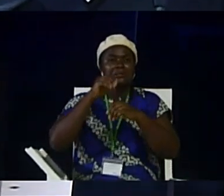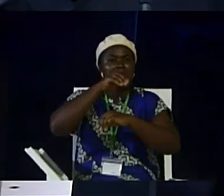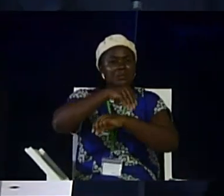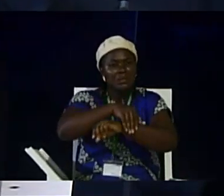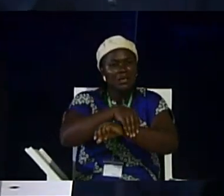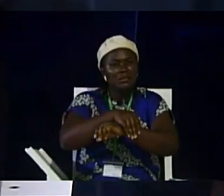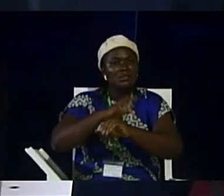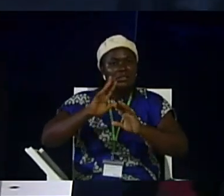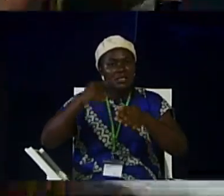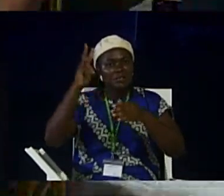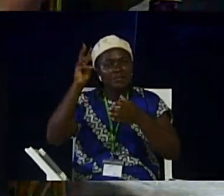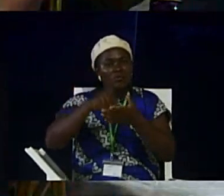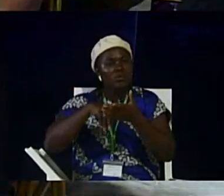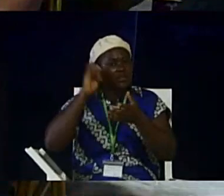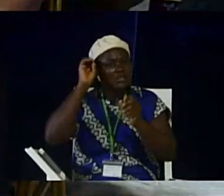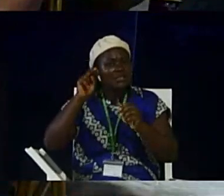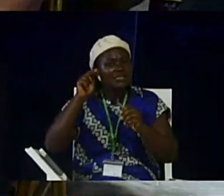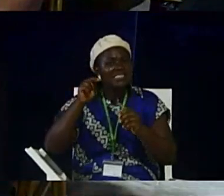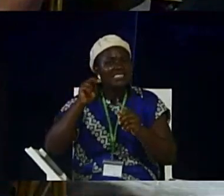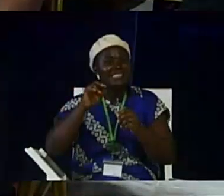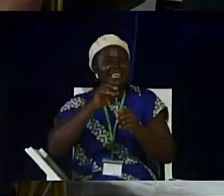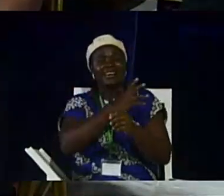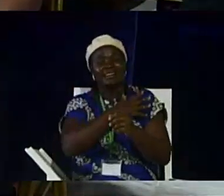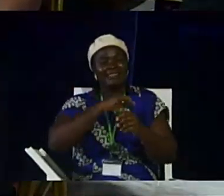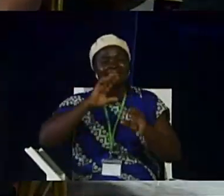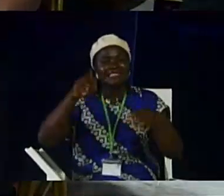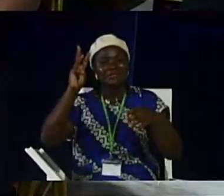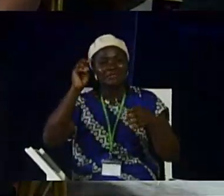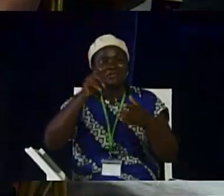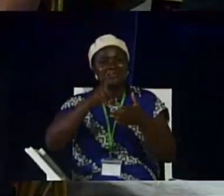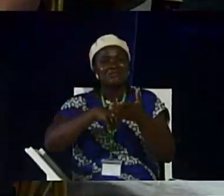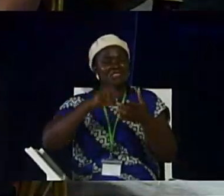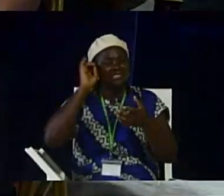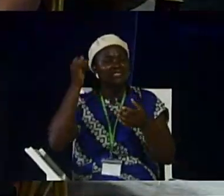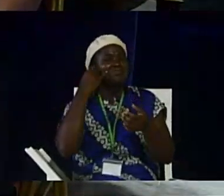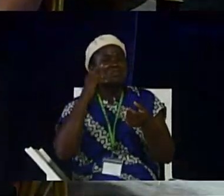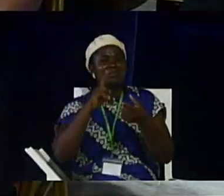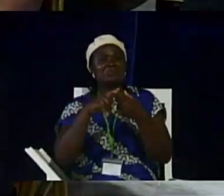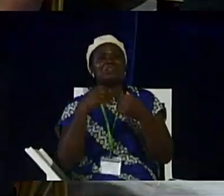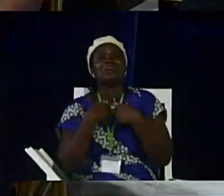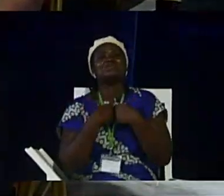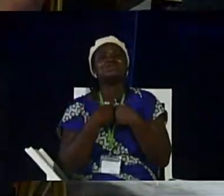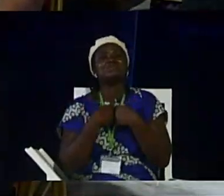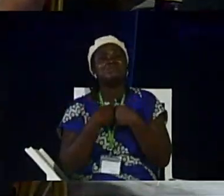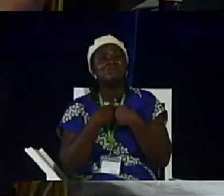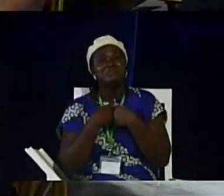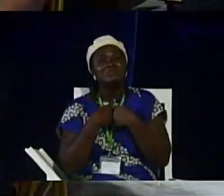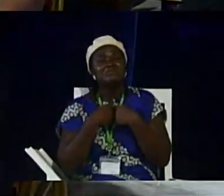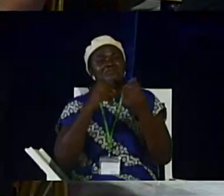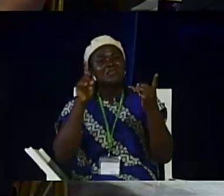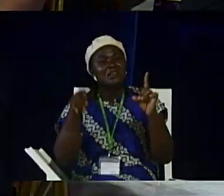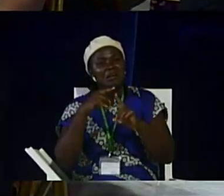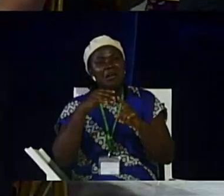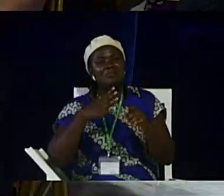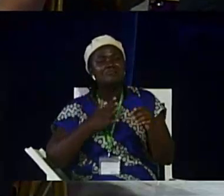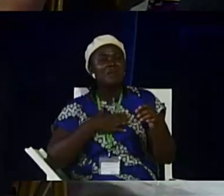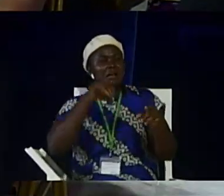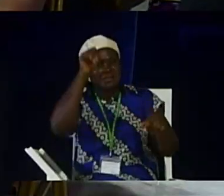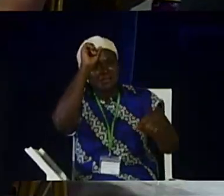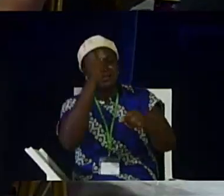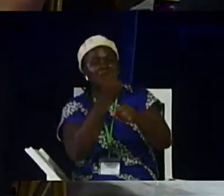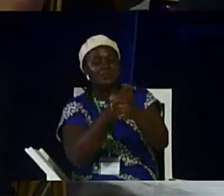he needs, and give him what he's supposed to have. Don't miss it. What my son was crying